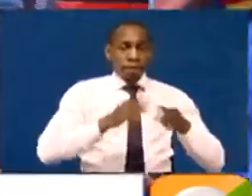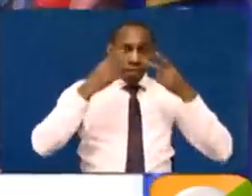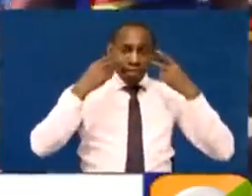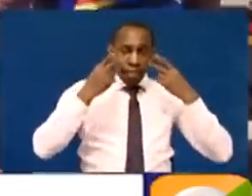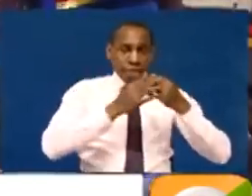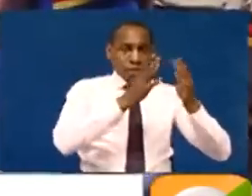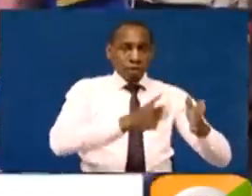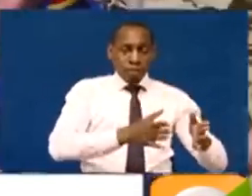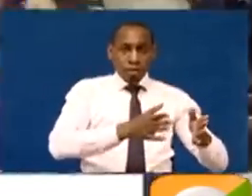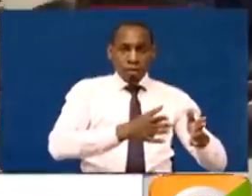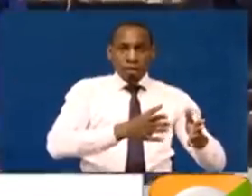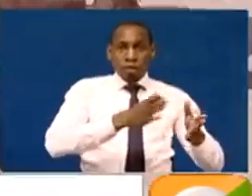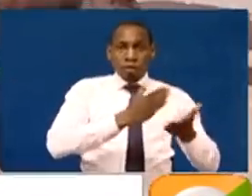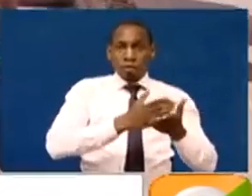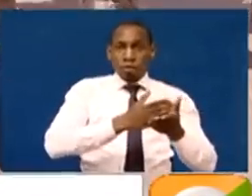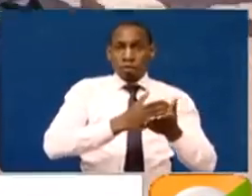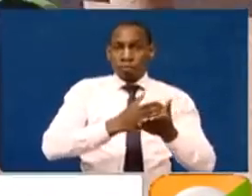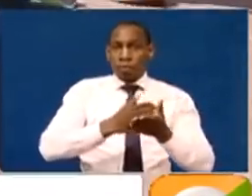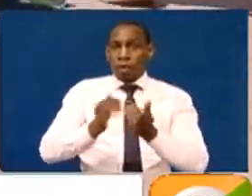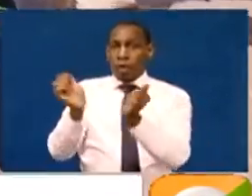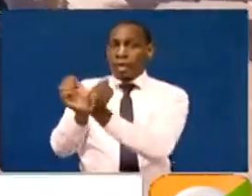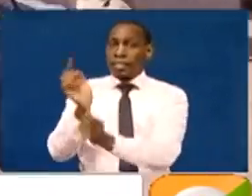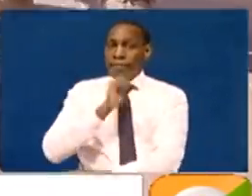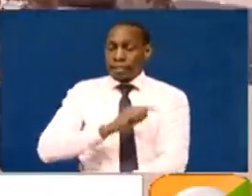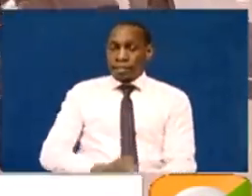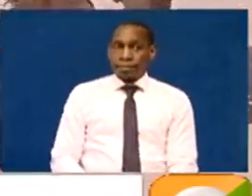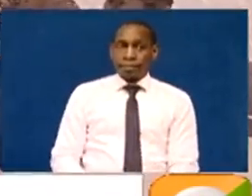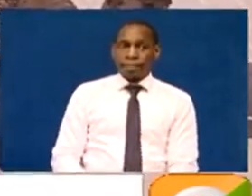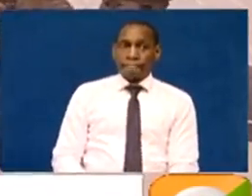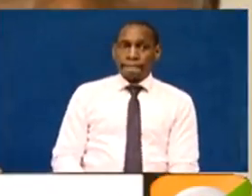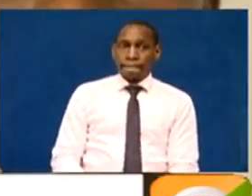terror convicts came to an abrupt halt.